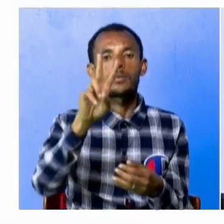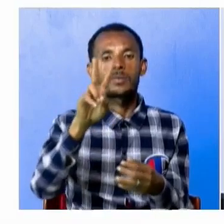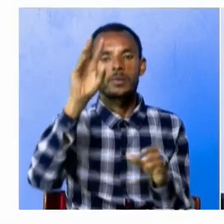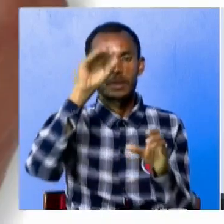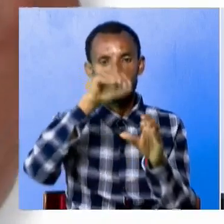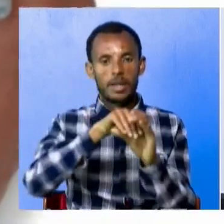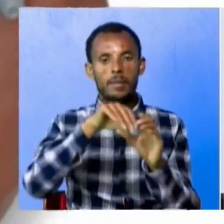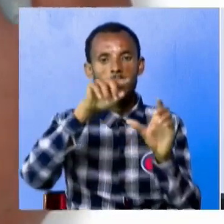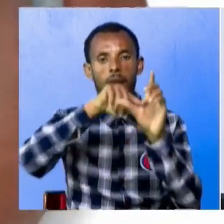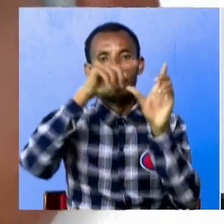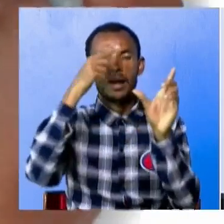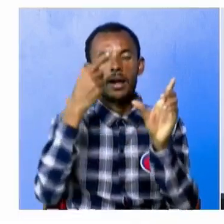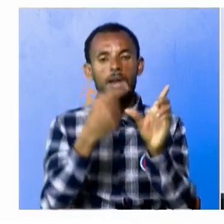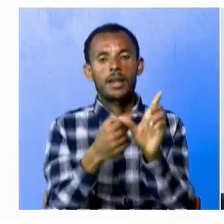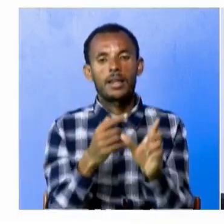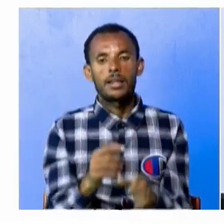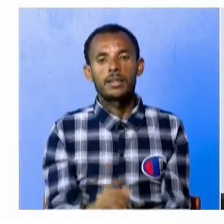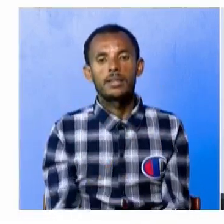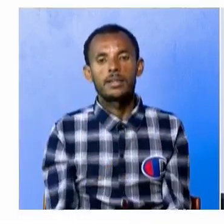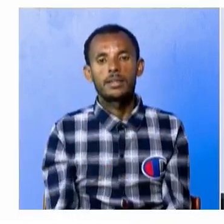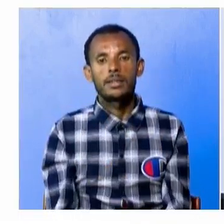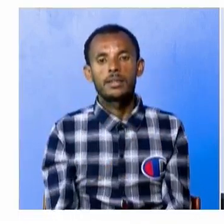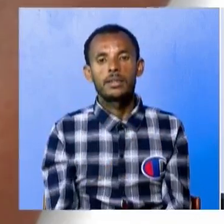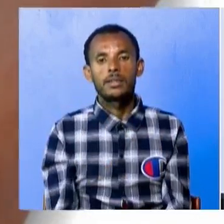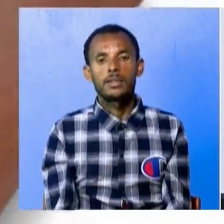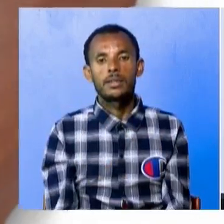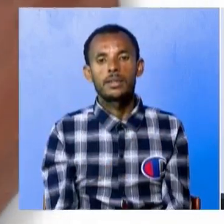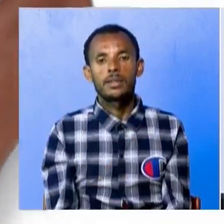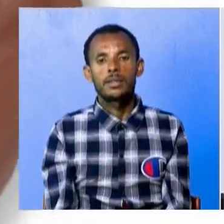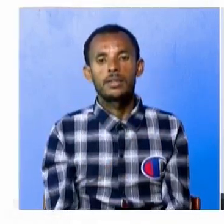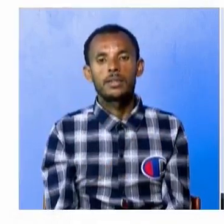inscribed angles, okay?